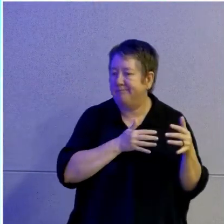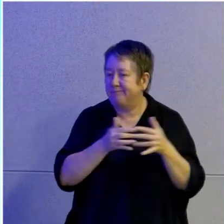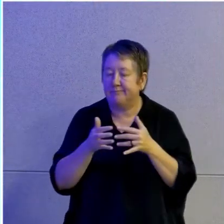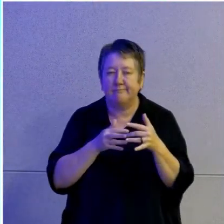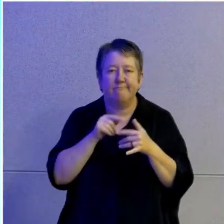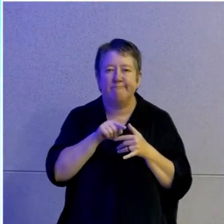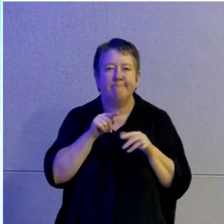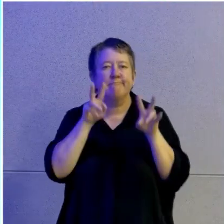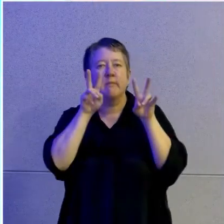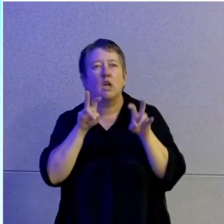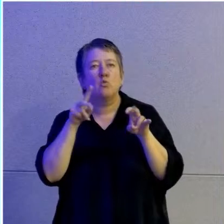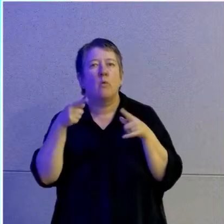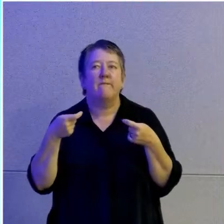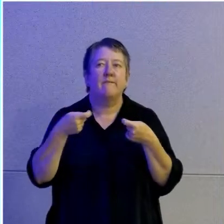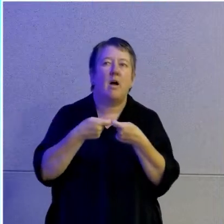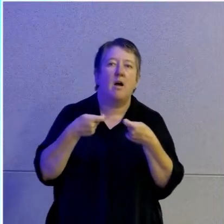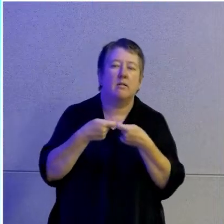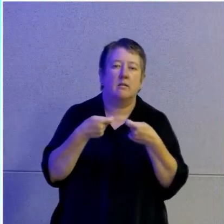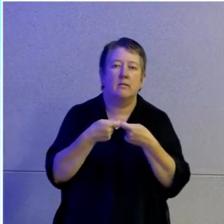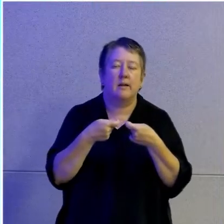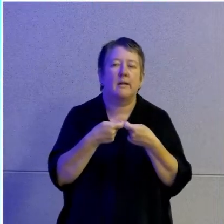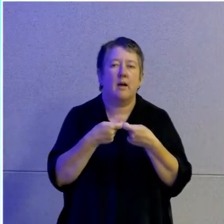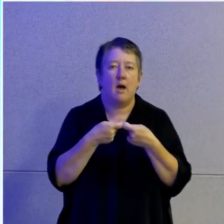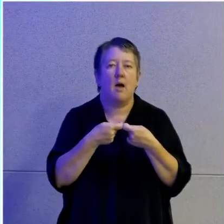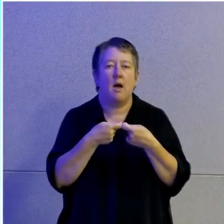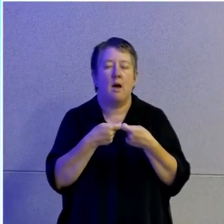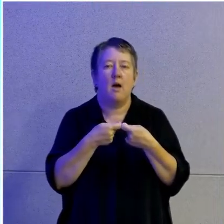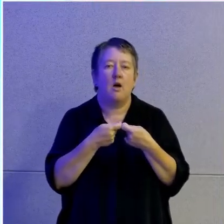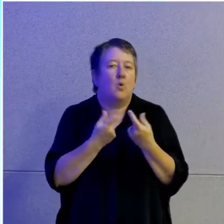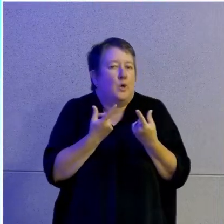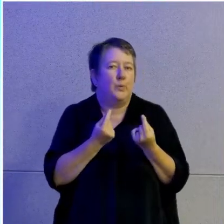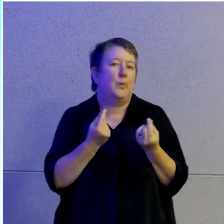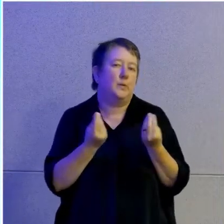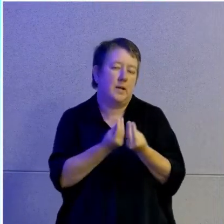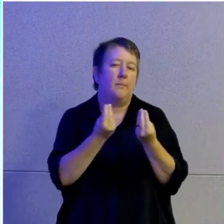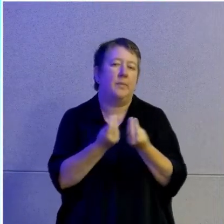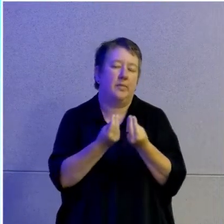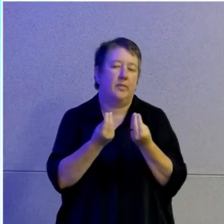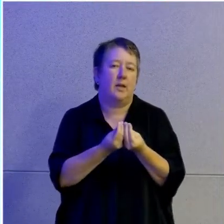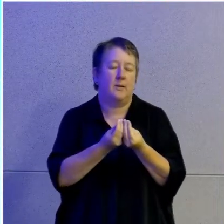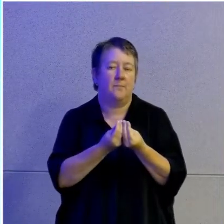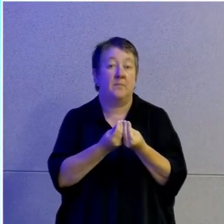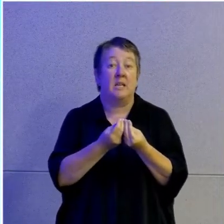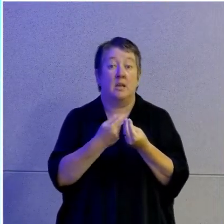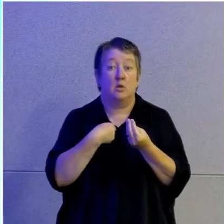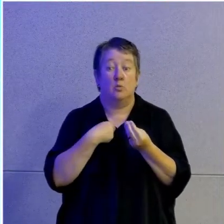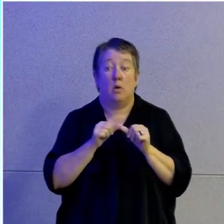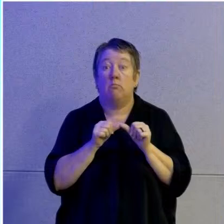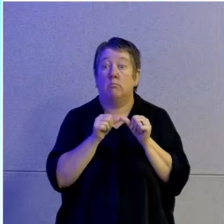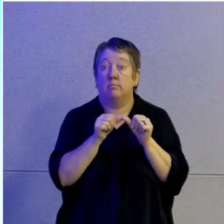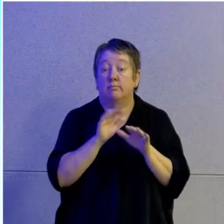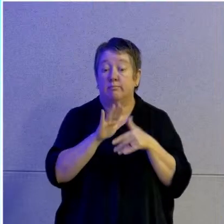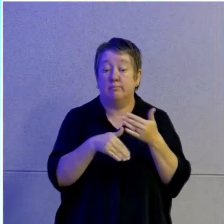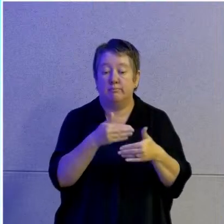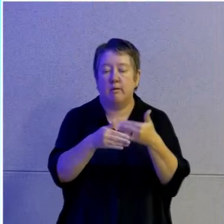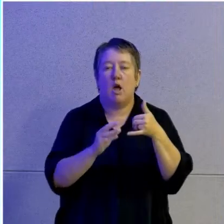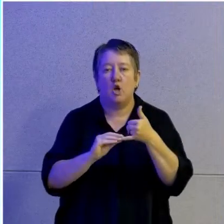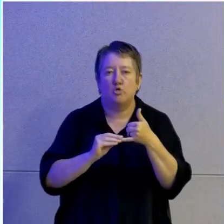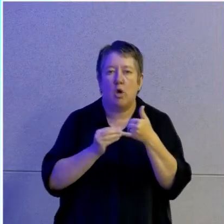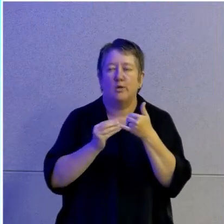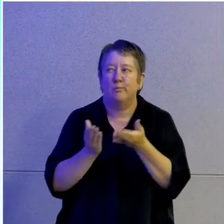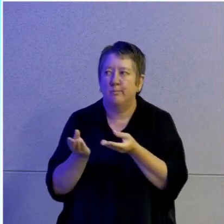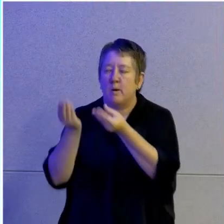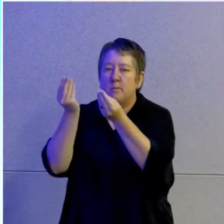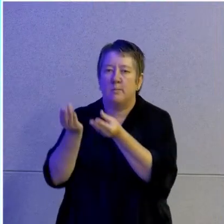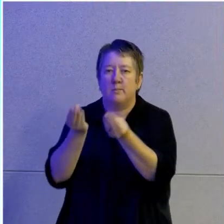the issue of funding, there is something that we are doing, and as we continue, we are trying to tap in